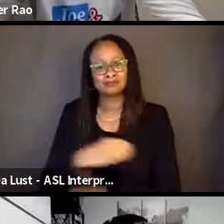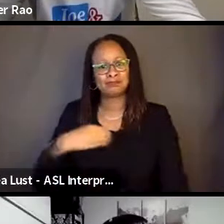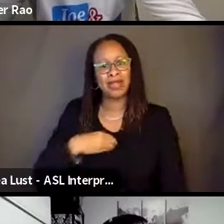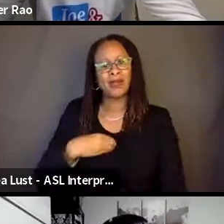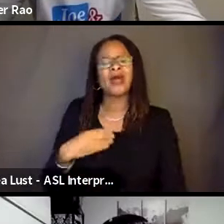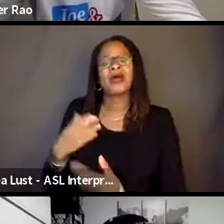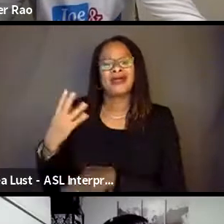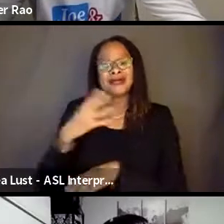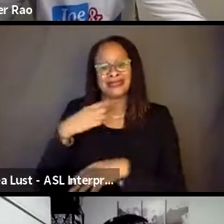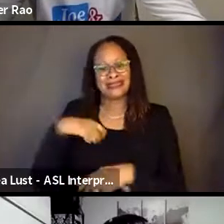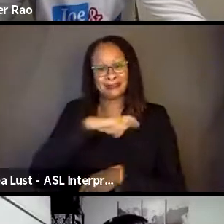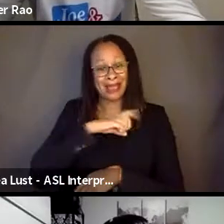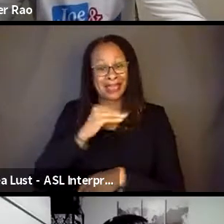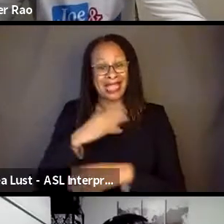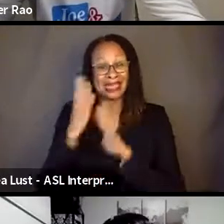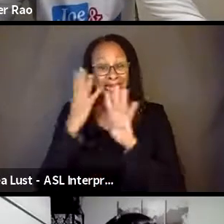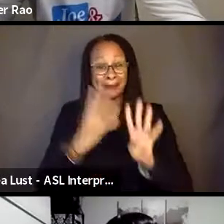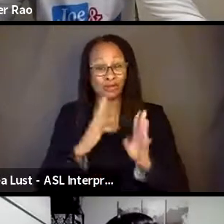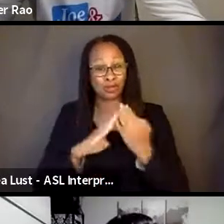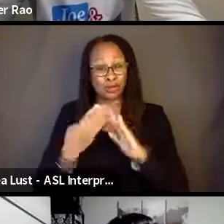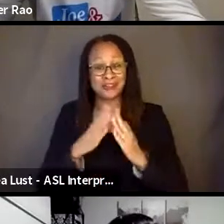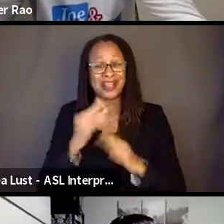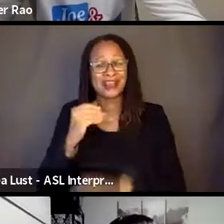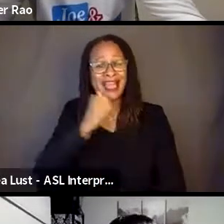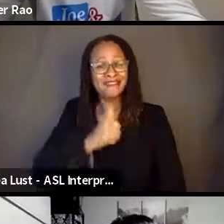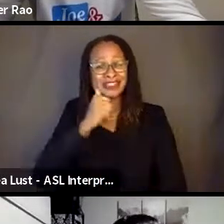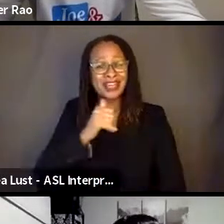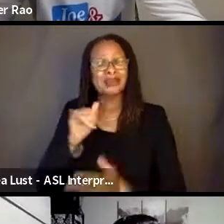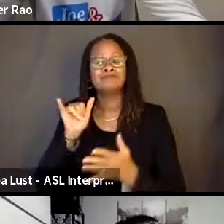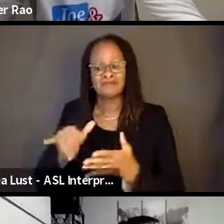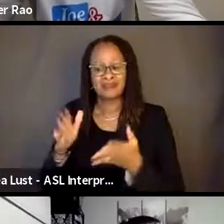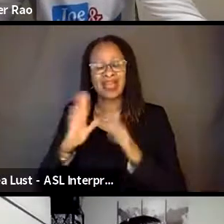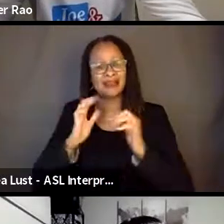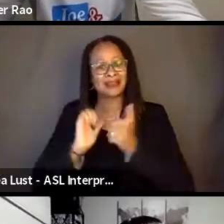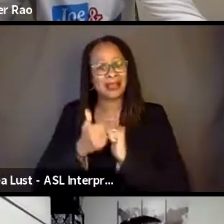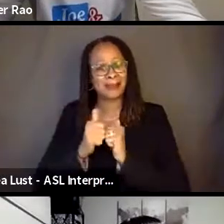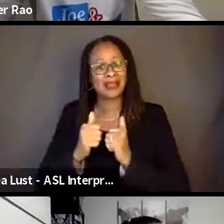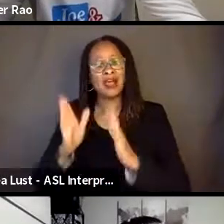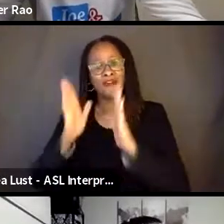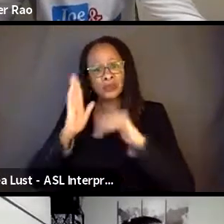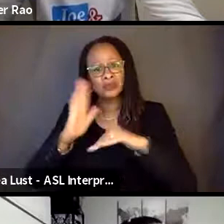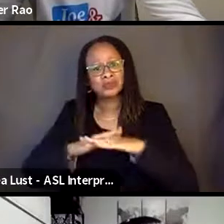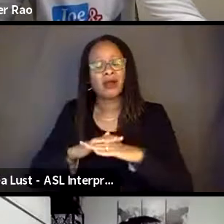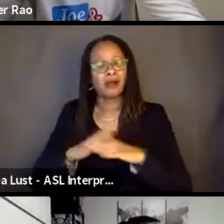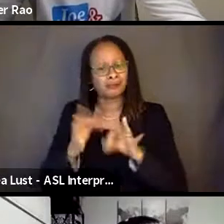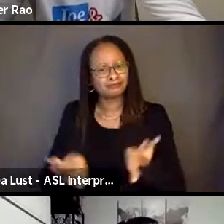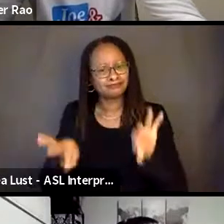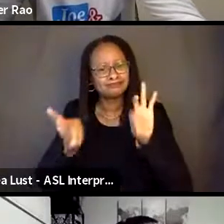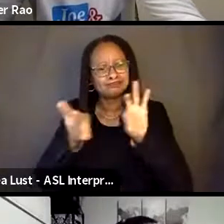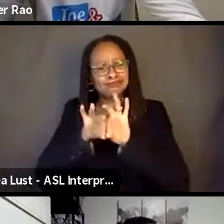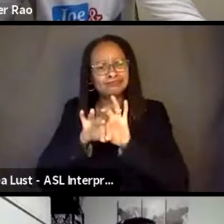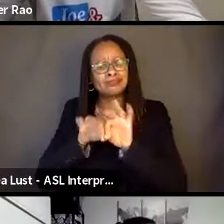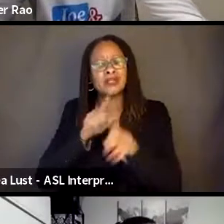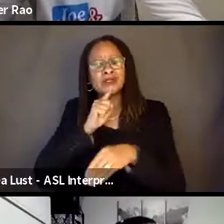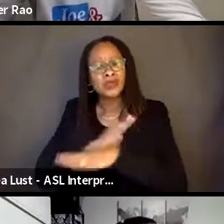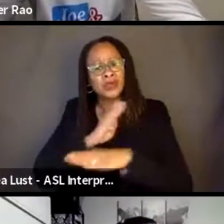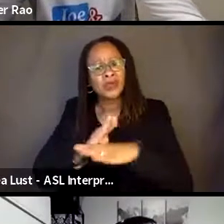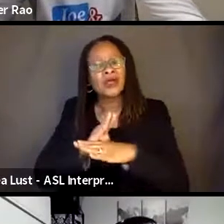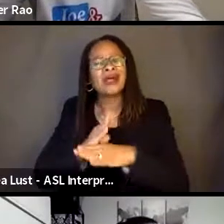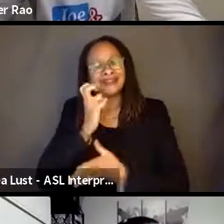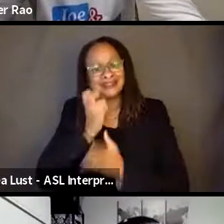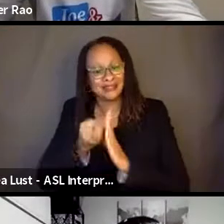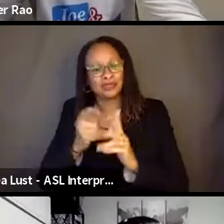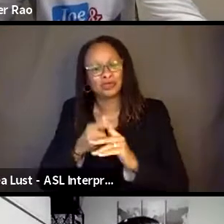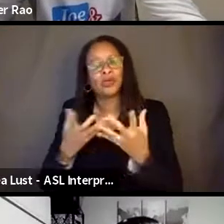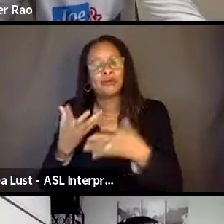and immigrant communities. And every day, this campaign is focused on meaningful and authentic engagement to earn the support